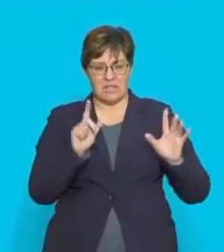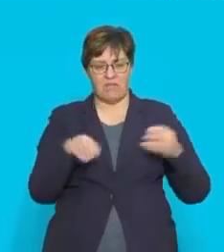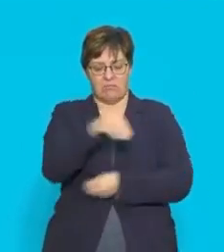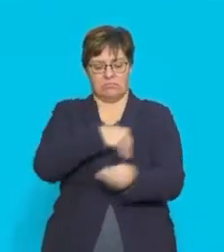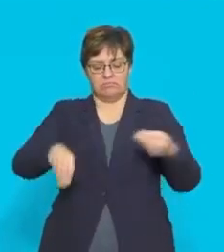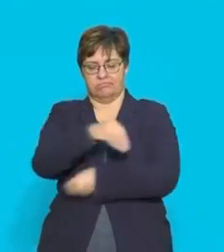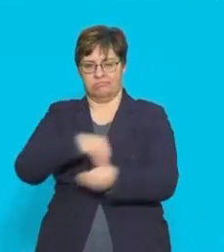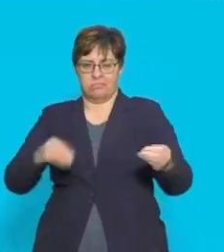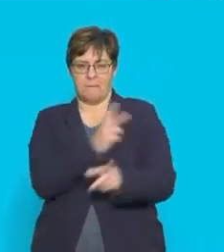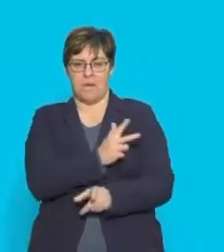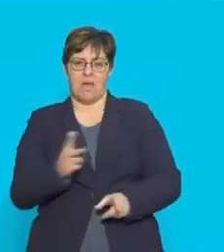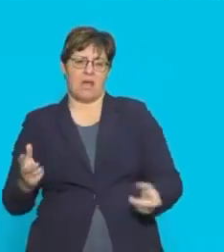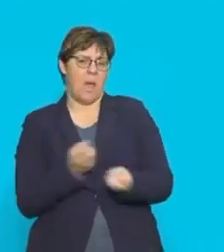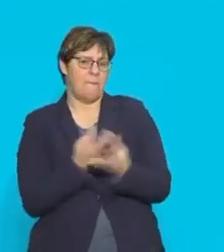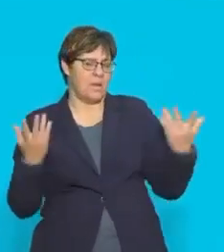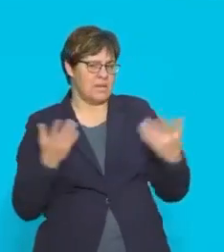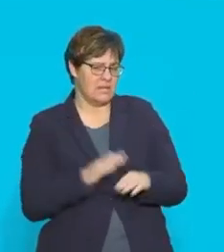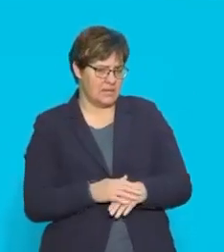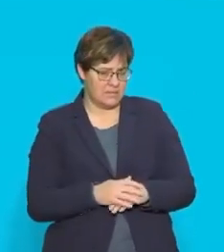okay? So,